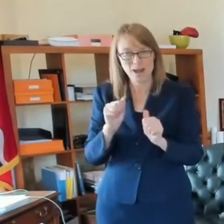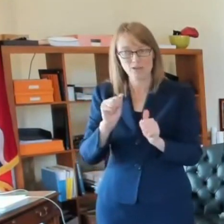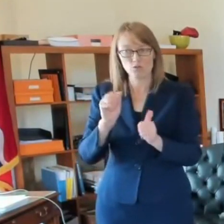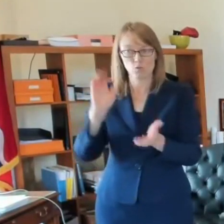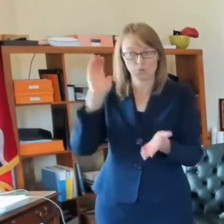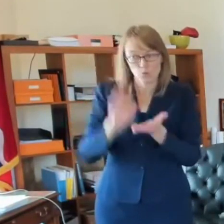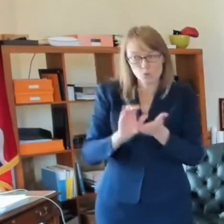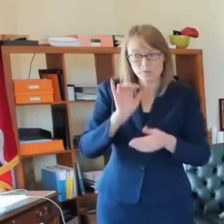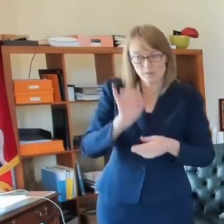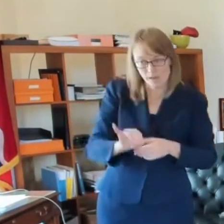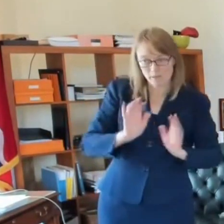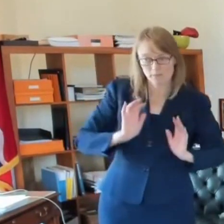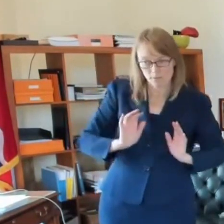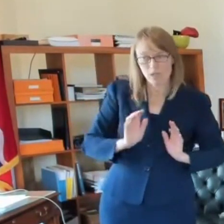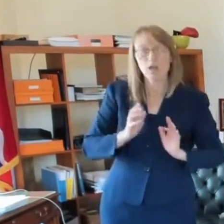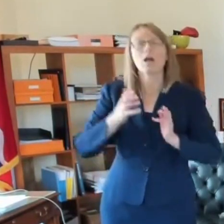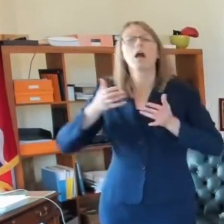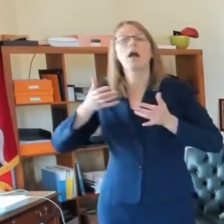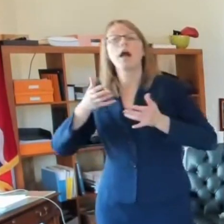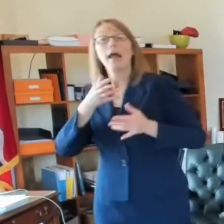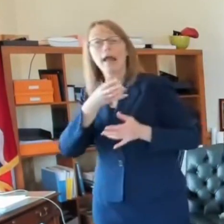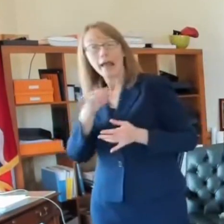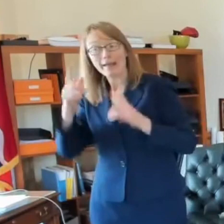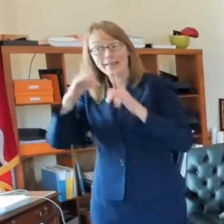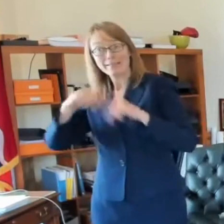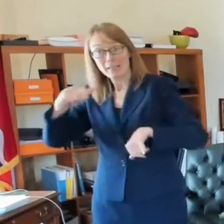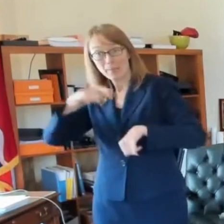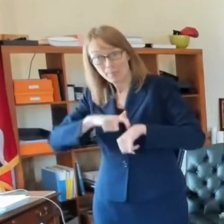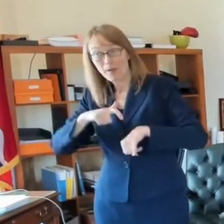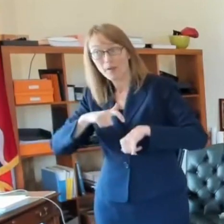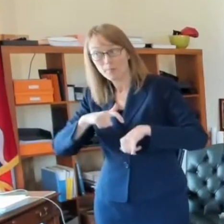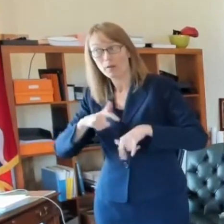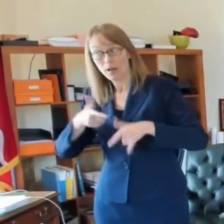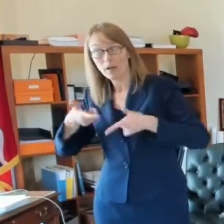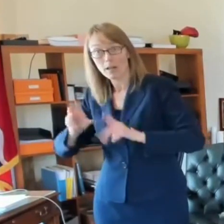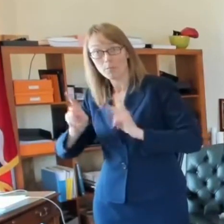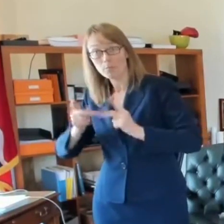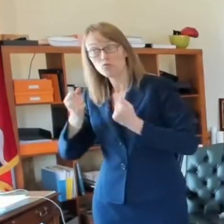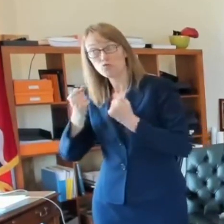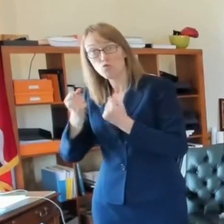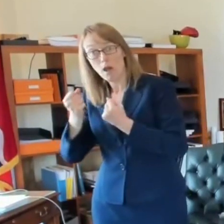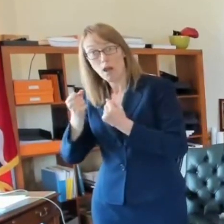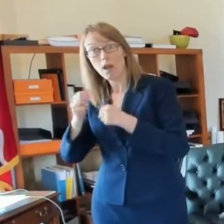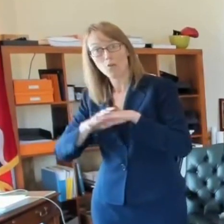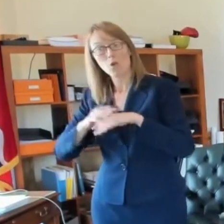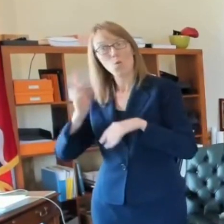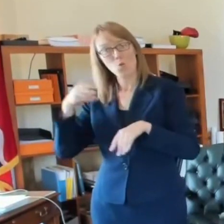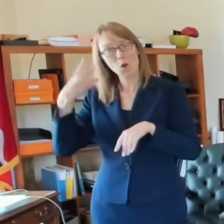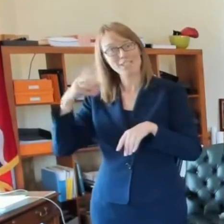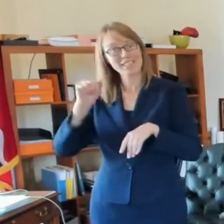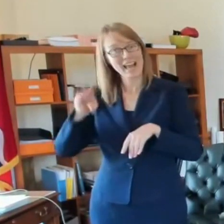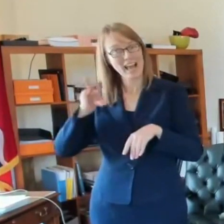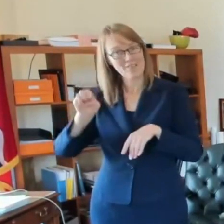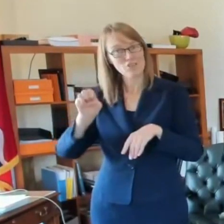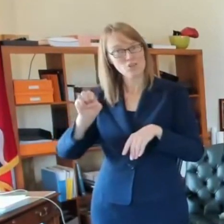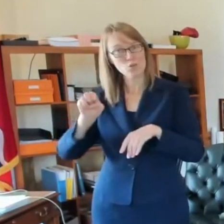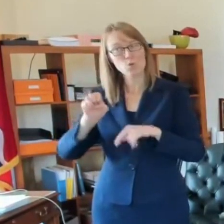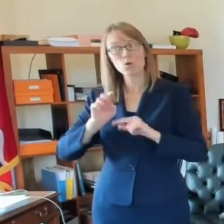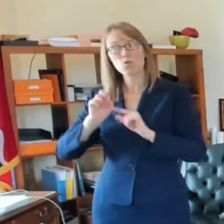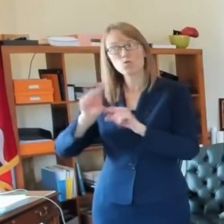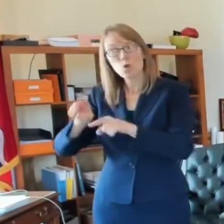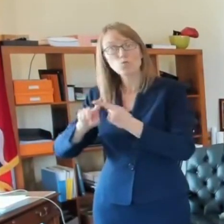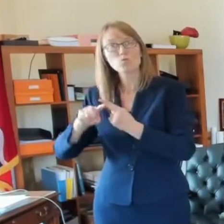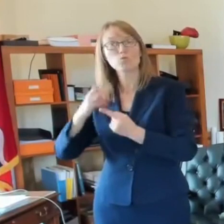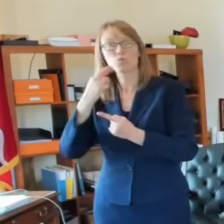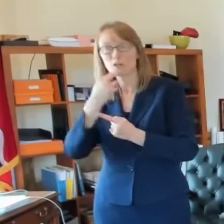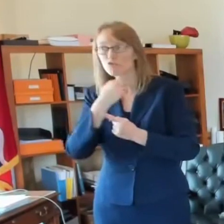visit restaurants and retail and that sort of thing, particularly on Washington Avenue. The measures we put in